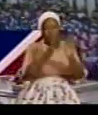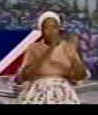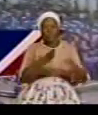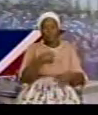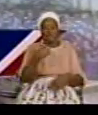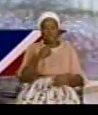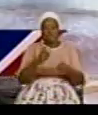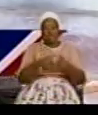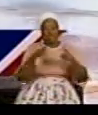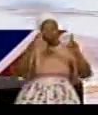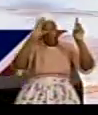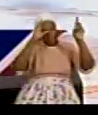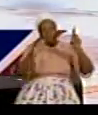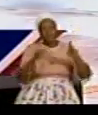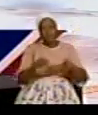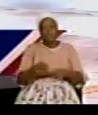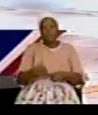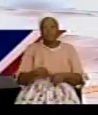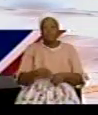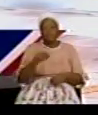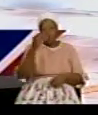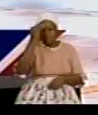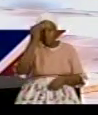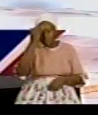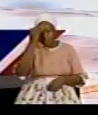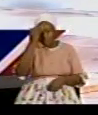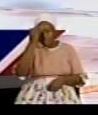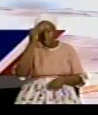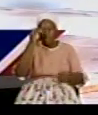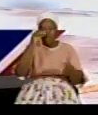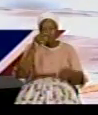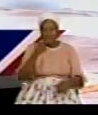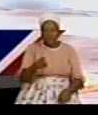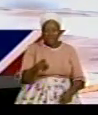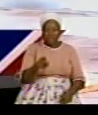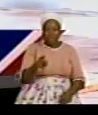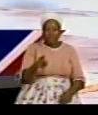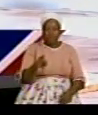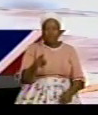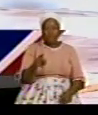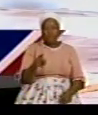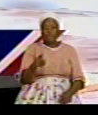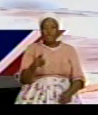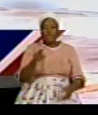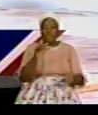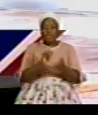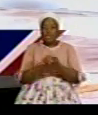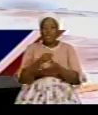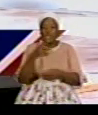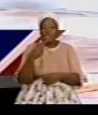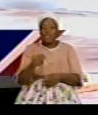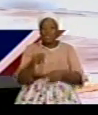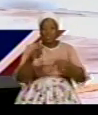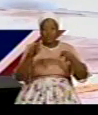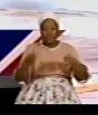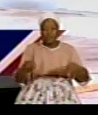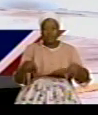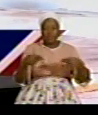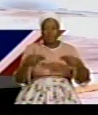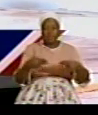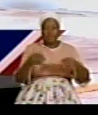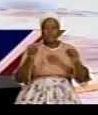unto him, knowest thou that the Pharisees were